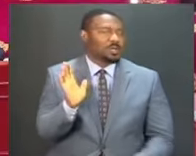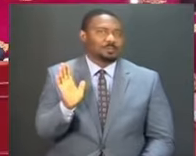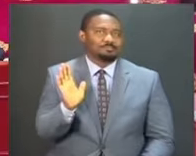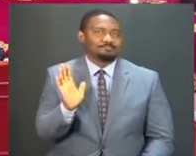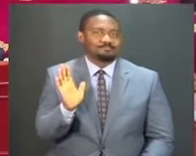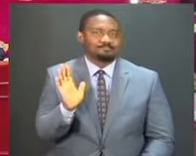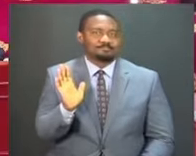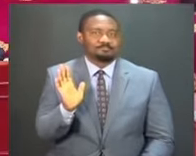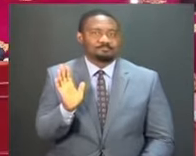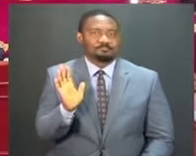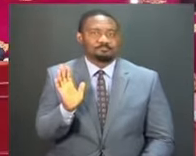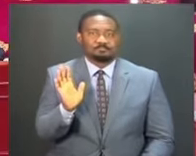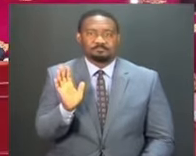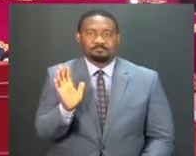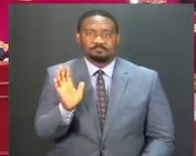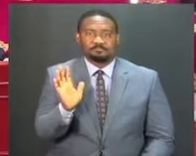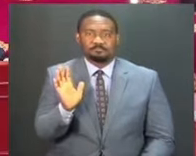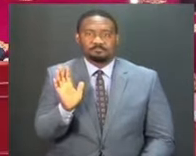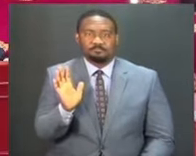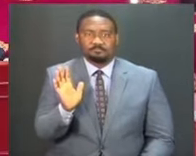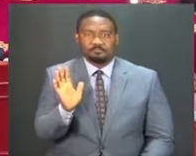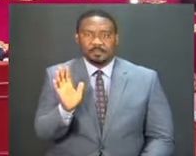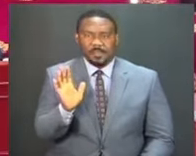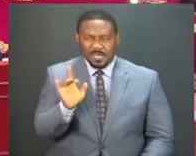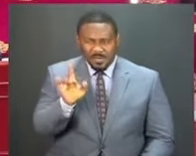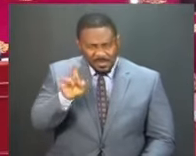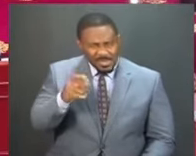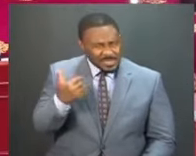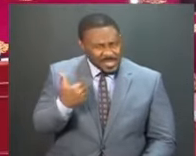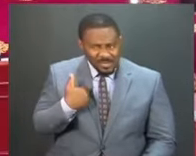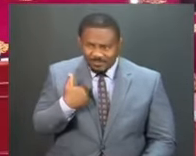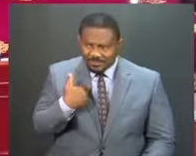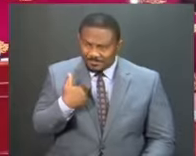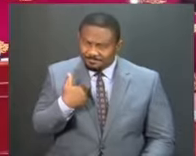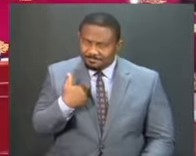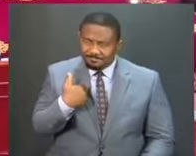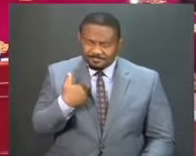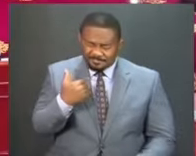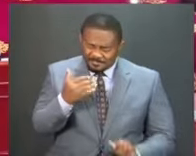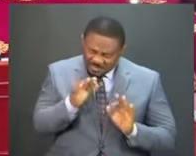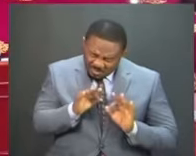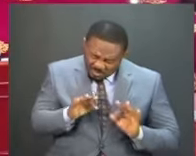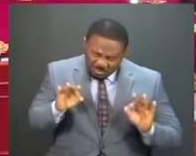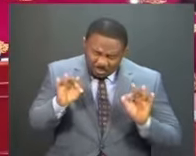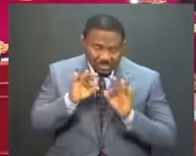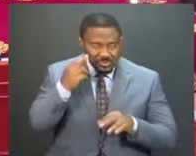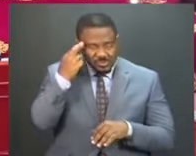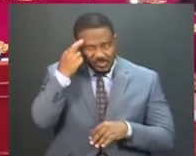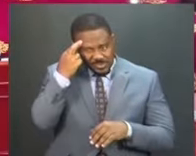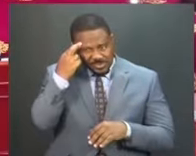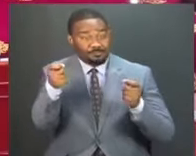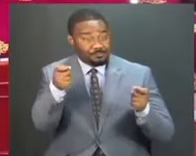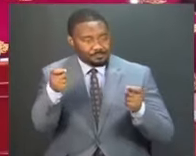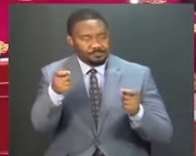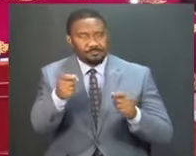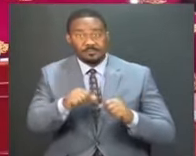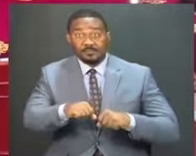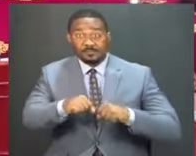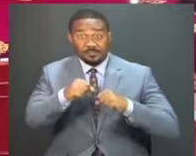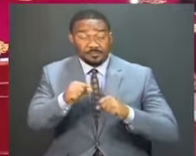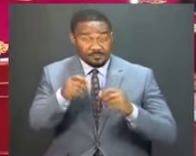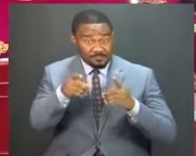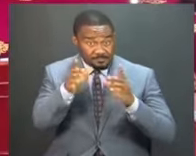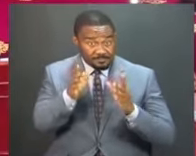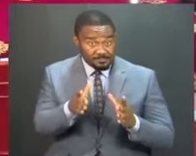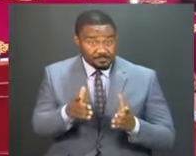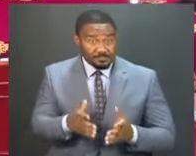And there must be exceptional reasons why the person will not be able to attend. By